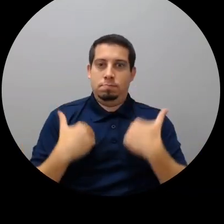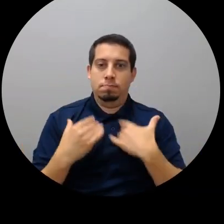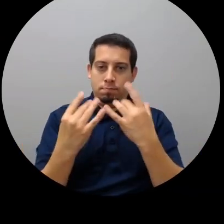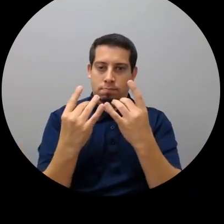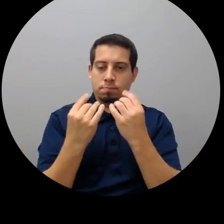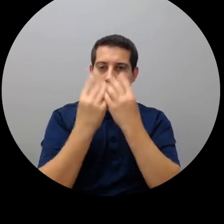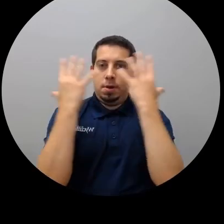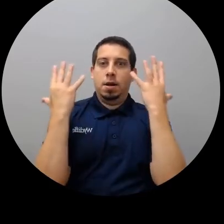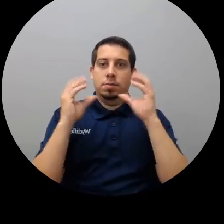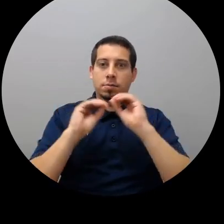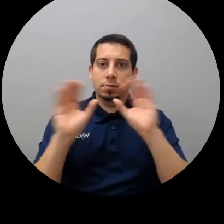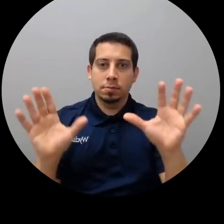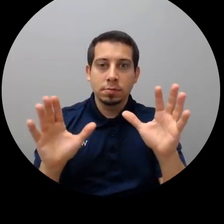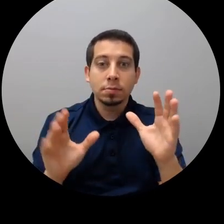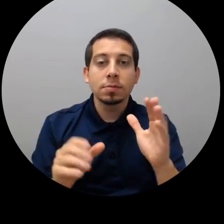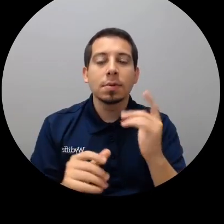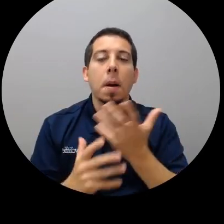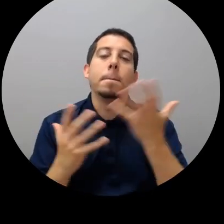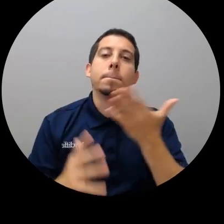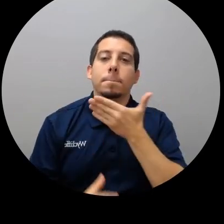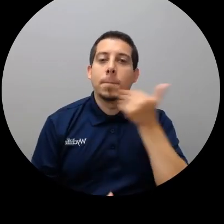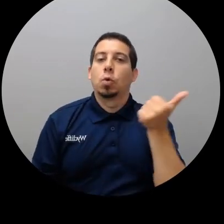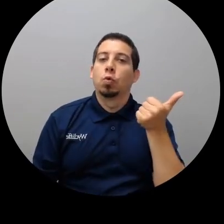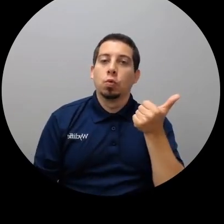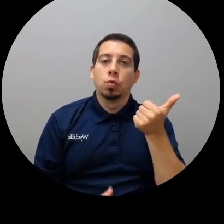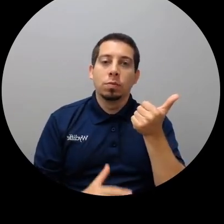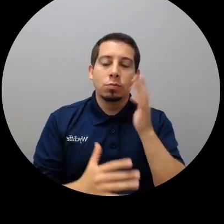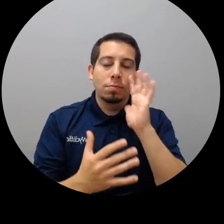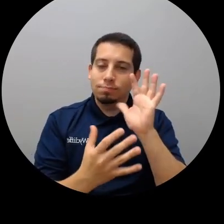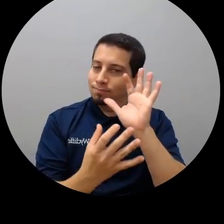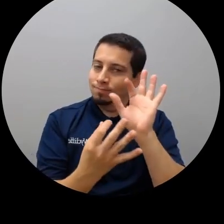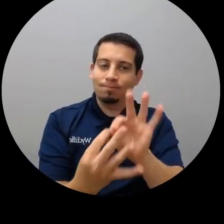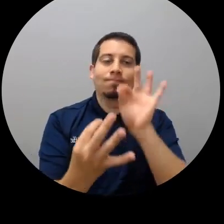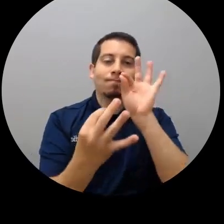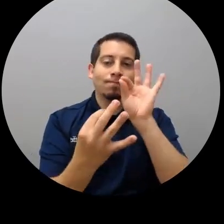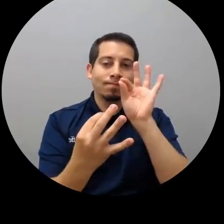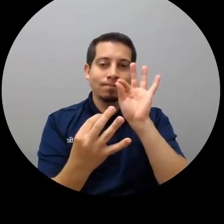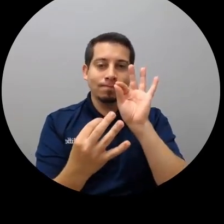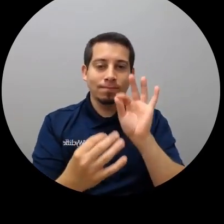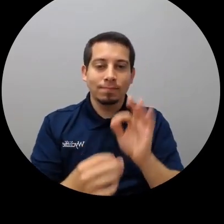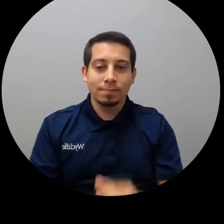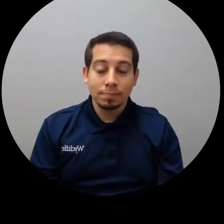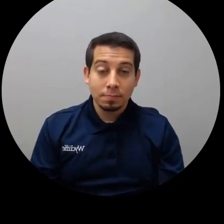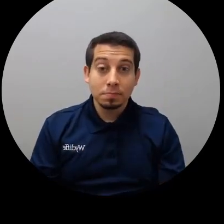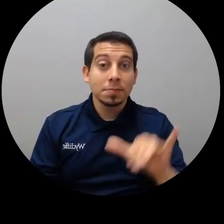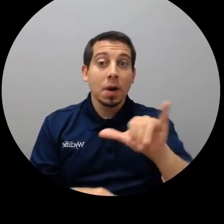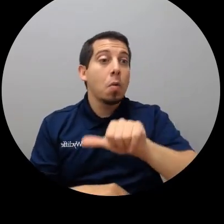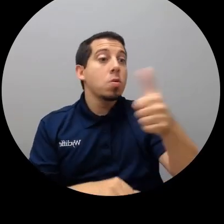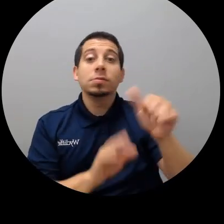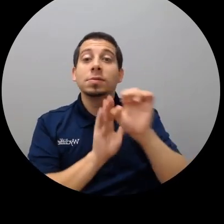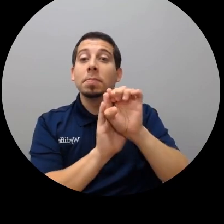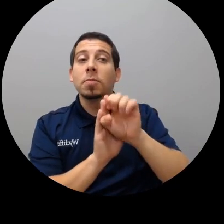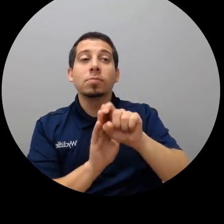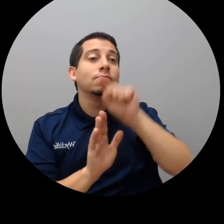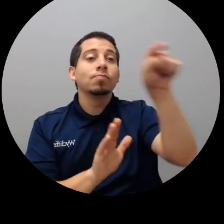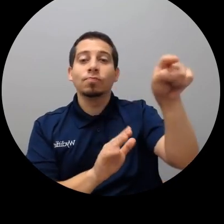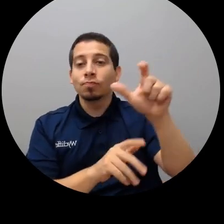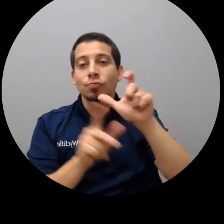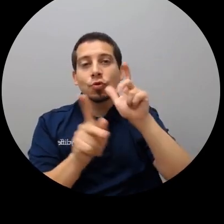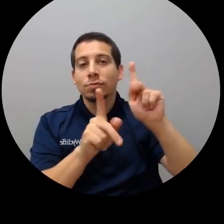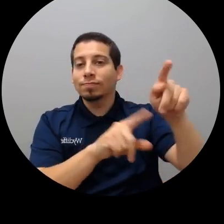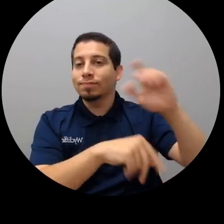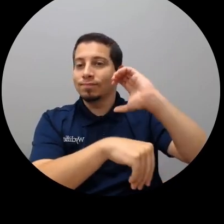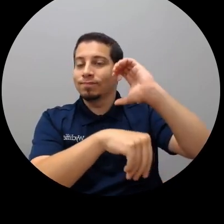and that the cameras can see everything that's going on. Some shadow is perfectly fine. Here are some other examples of